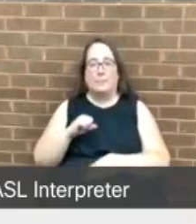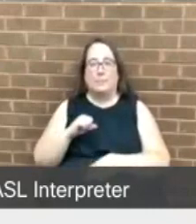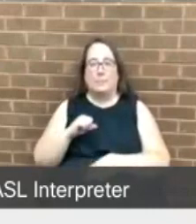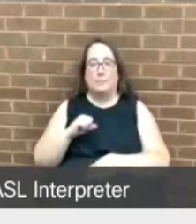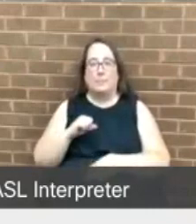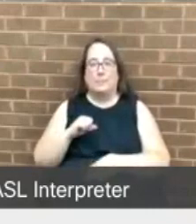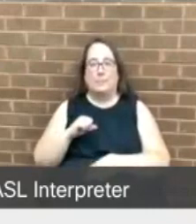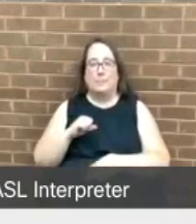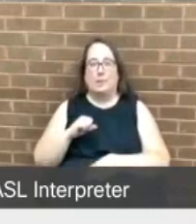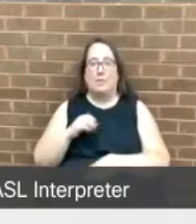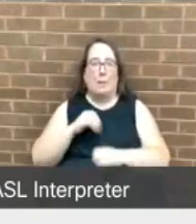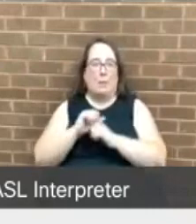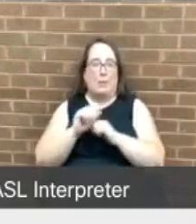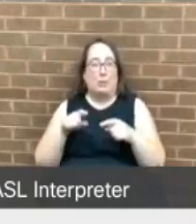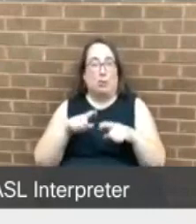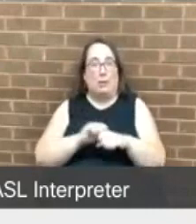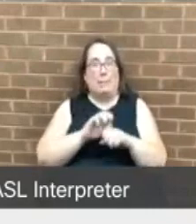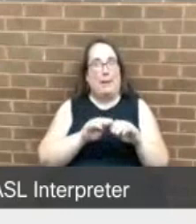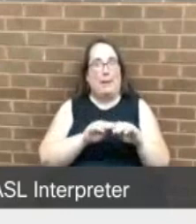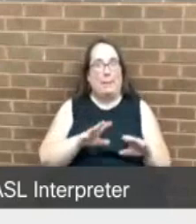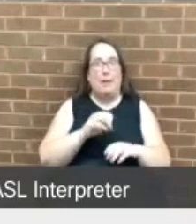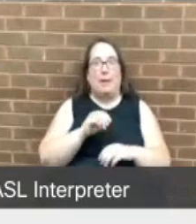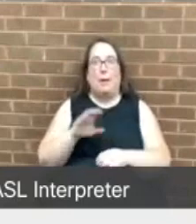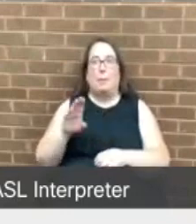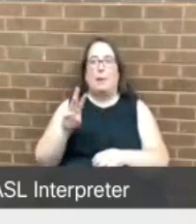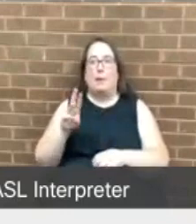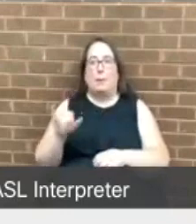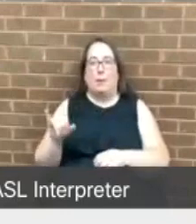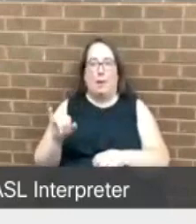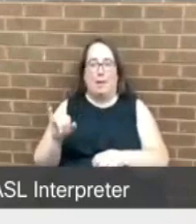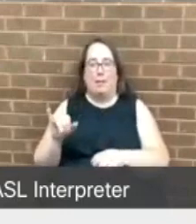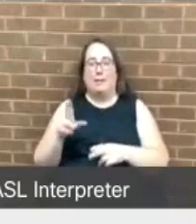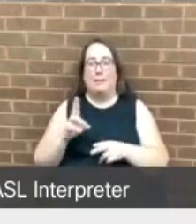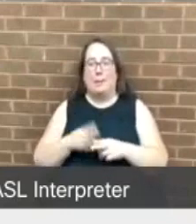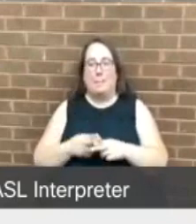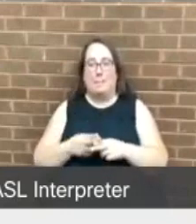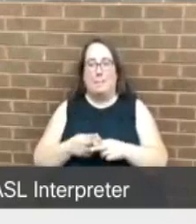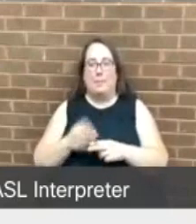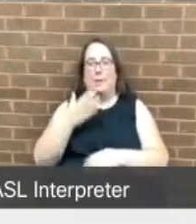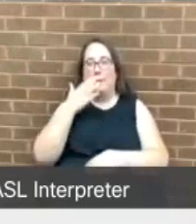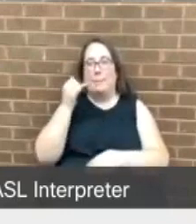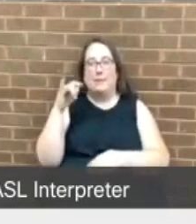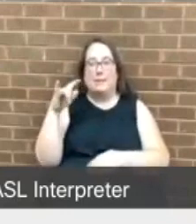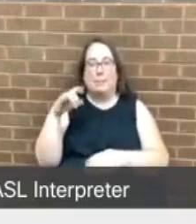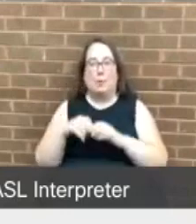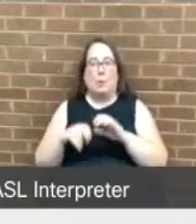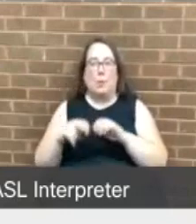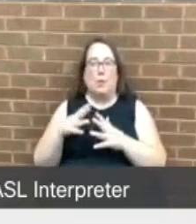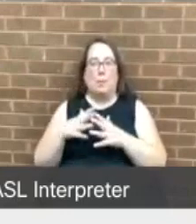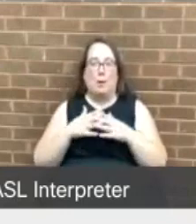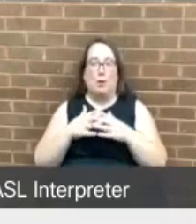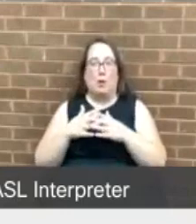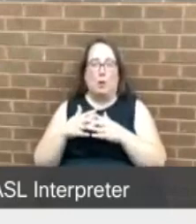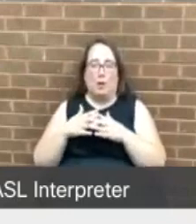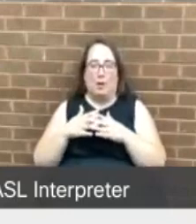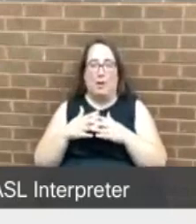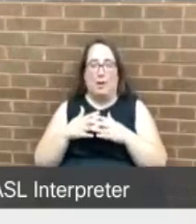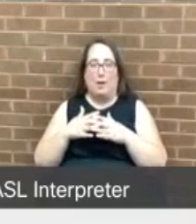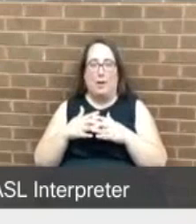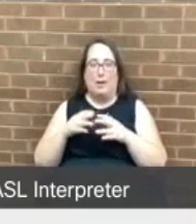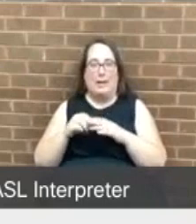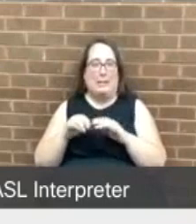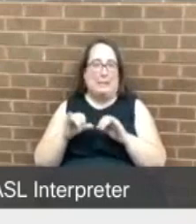employees during the pandemic and the fact that BWI Marshall was named the best airport in North America in its size